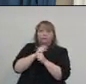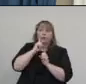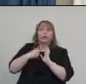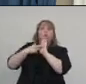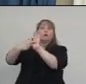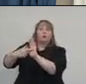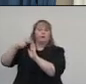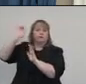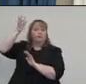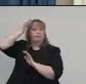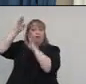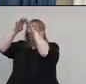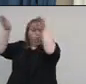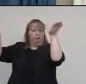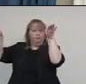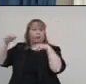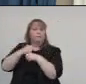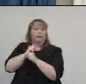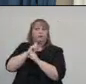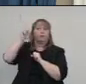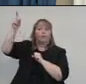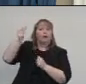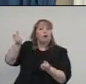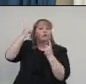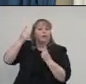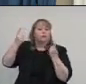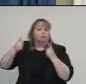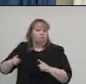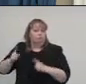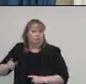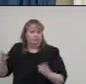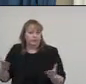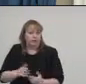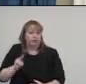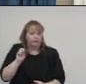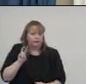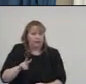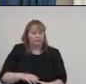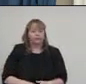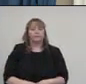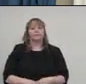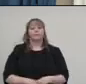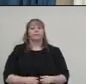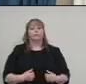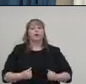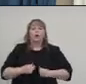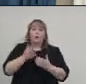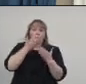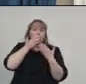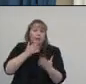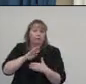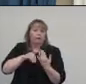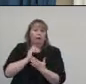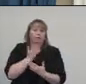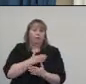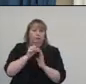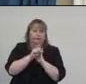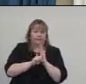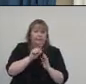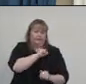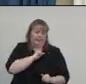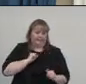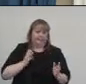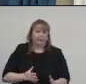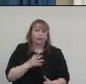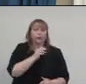Thank you, Governor. You mentioned that efforts are currently underway to hire more staff for contact tracing.